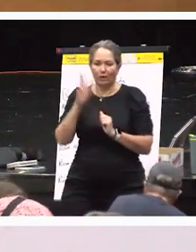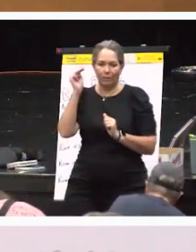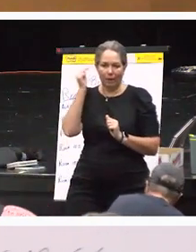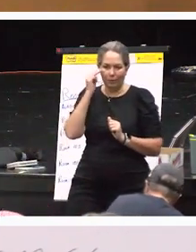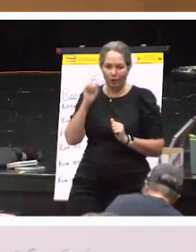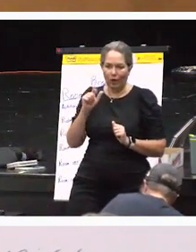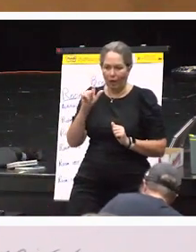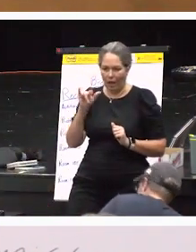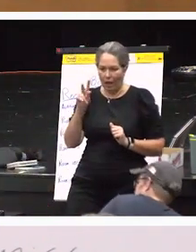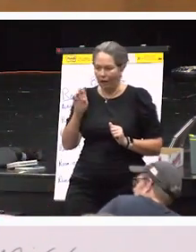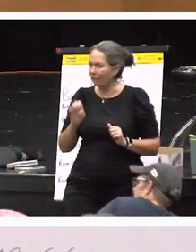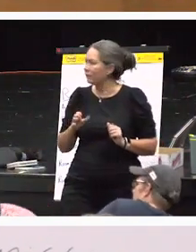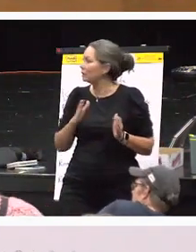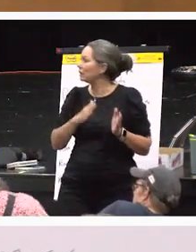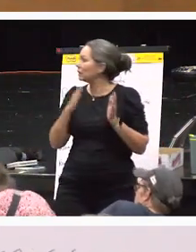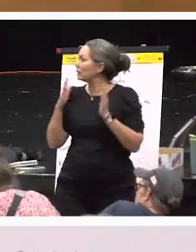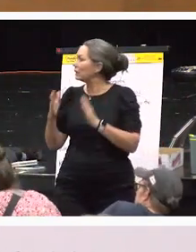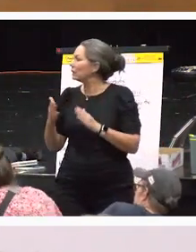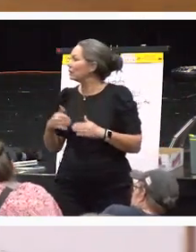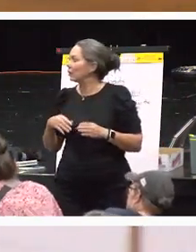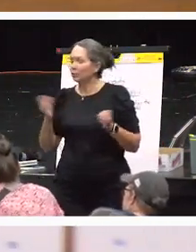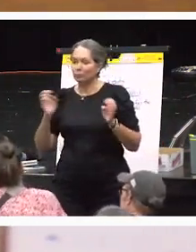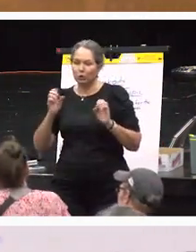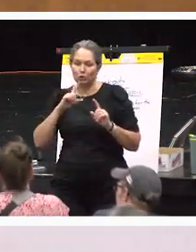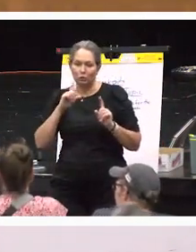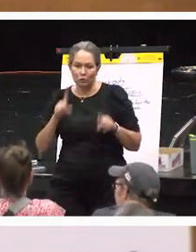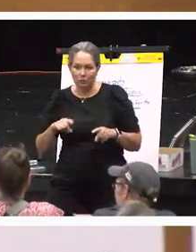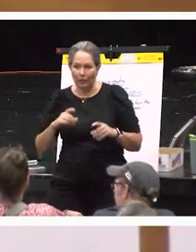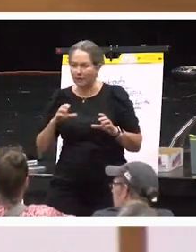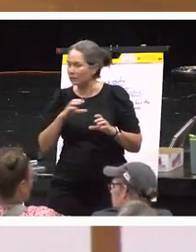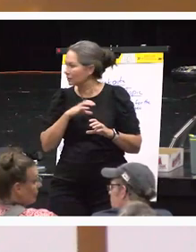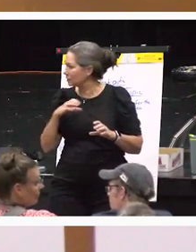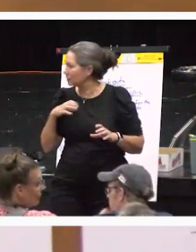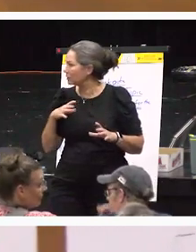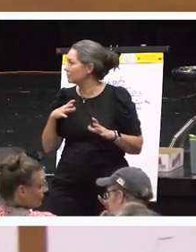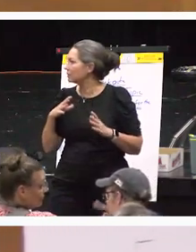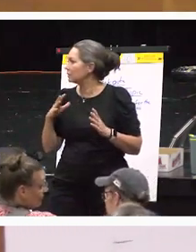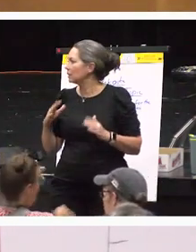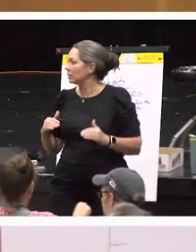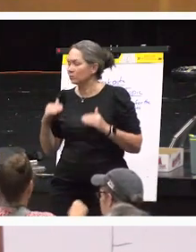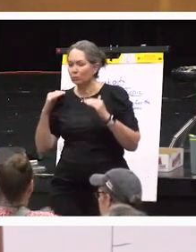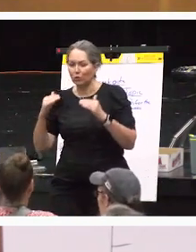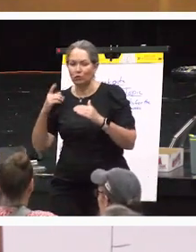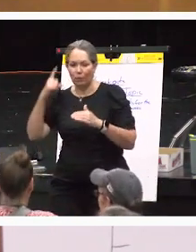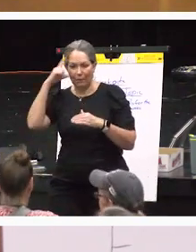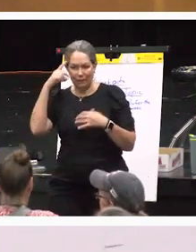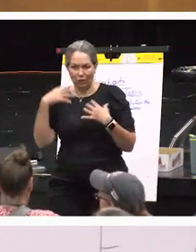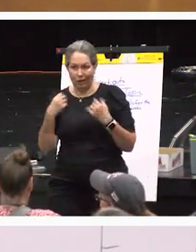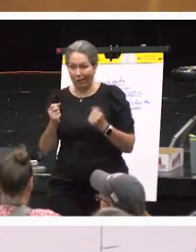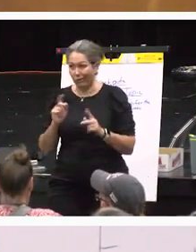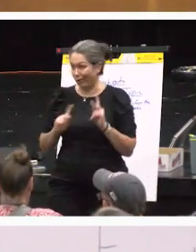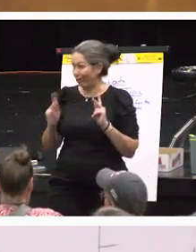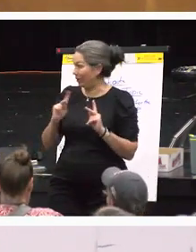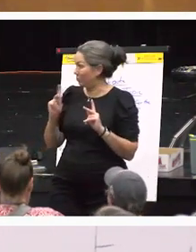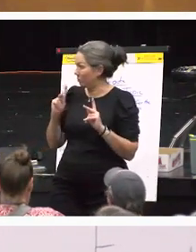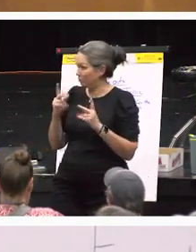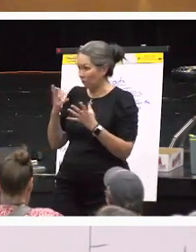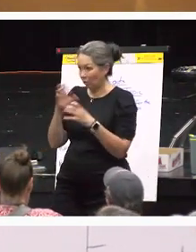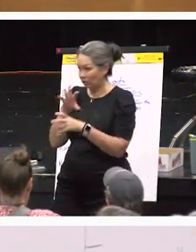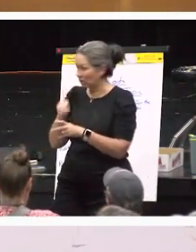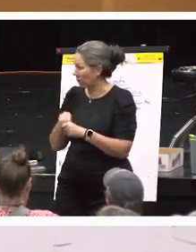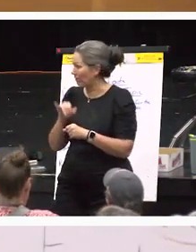work. Emergency Response Commission, improve the mental health in the community. Again, people are dedicated to this,